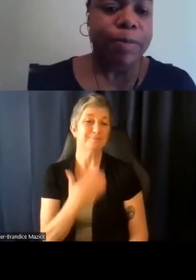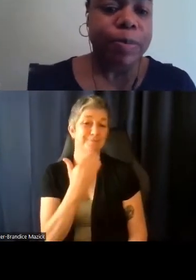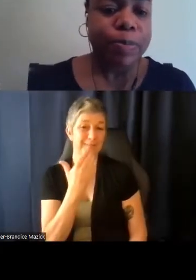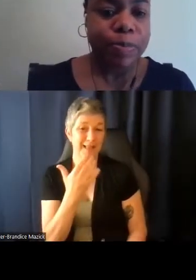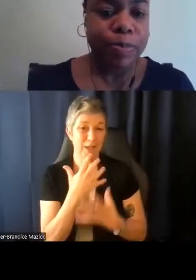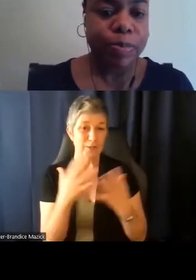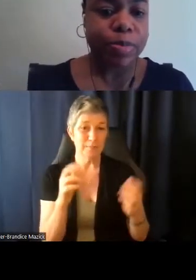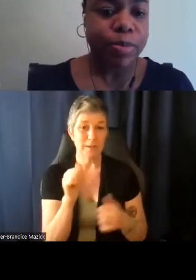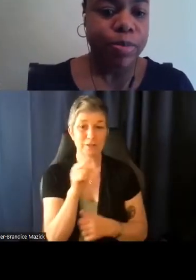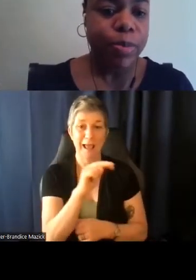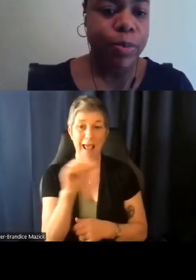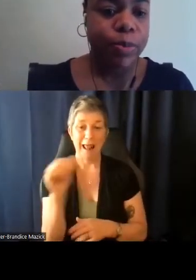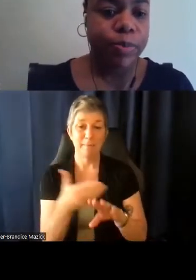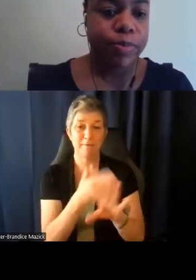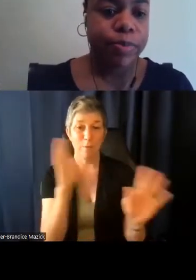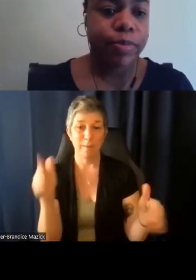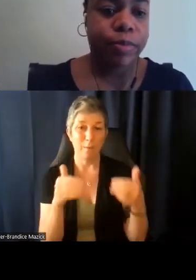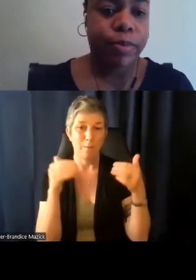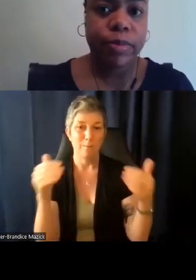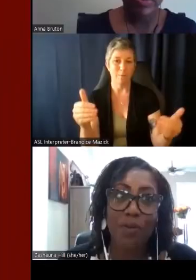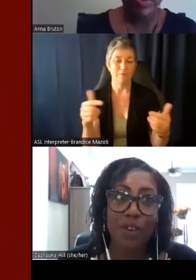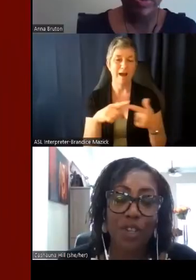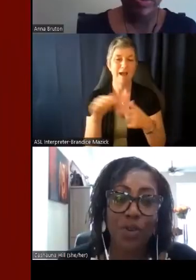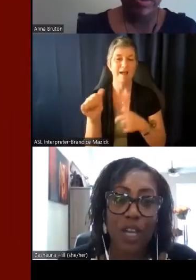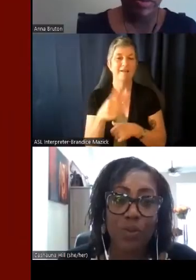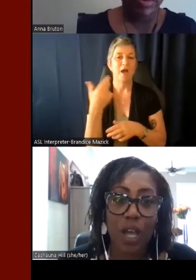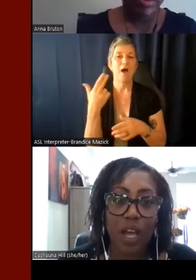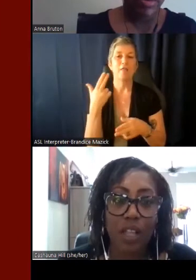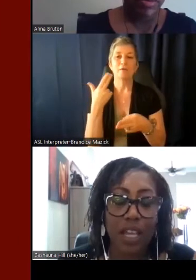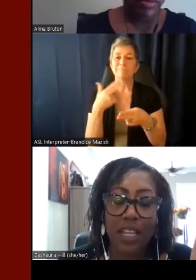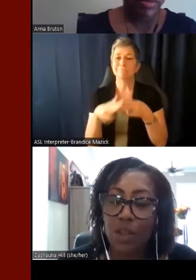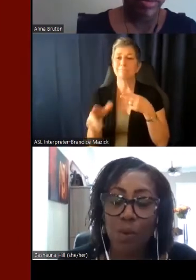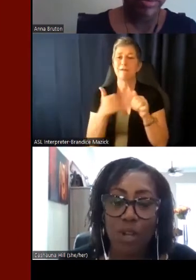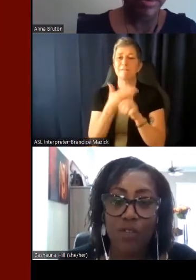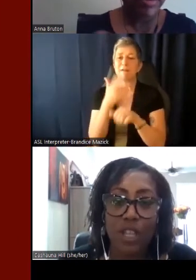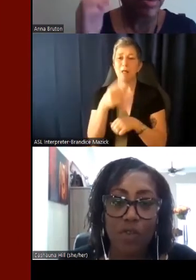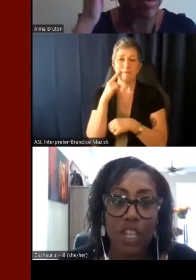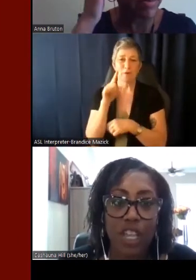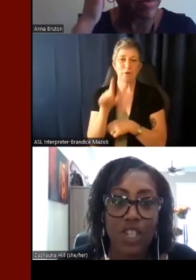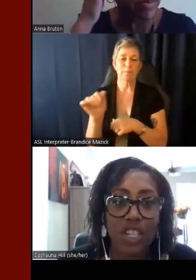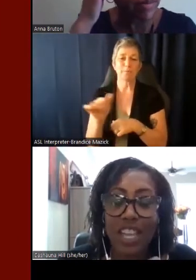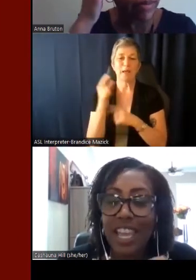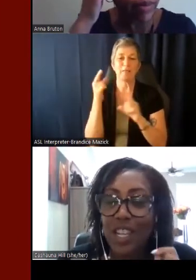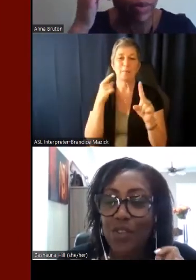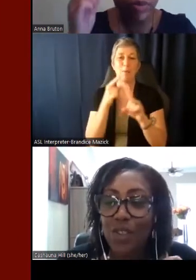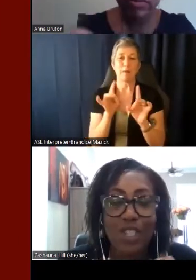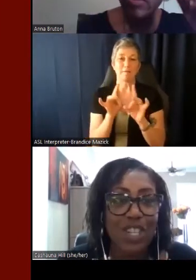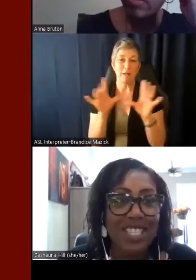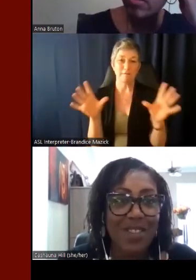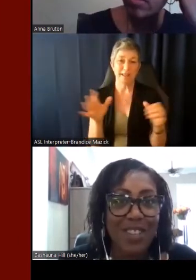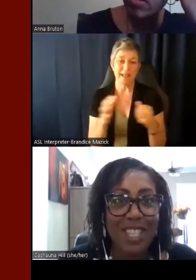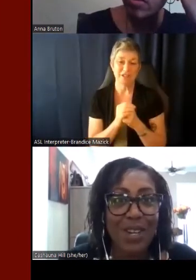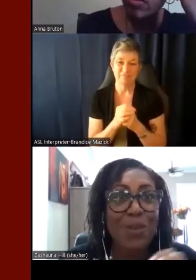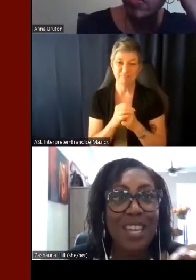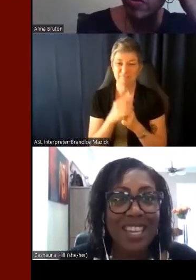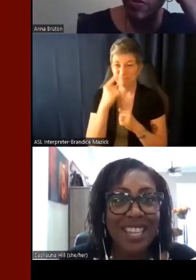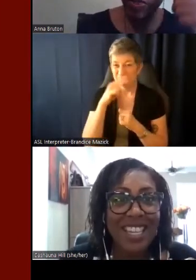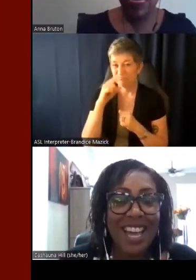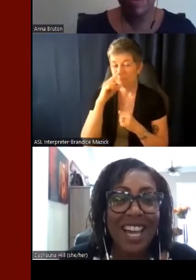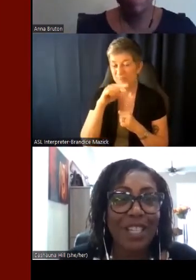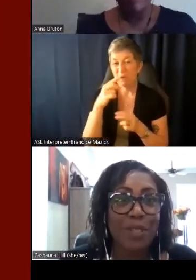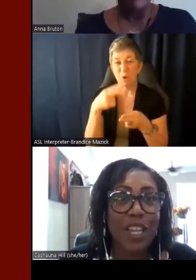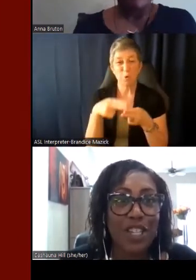And before we move on, I have another quick follow-up for you as well, another point of clarification. And if you could just give us a